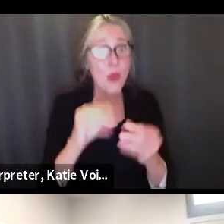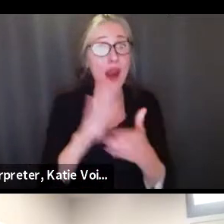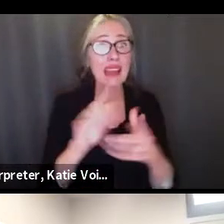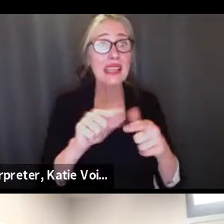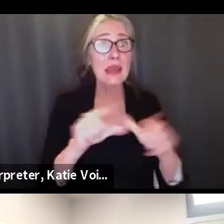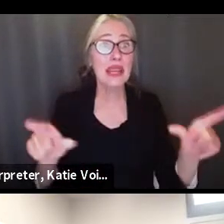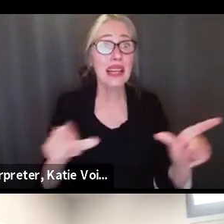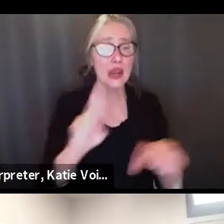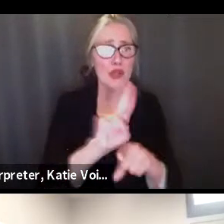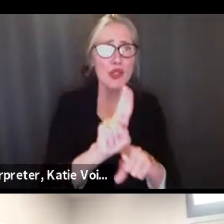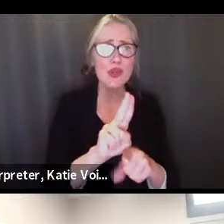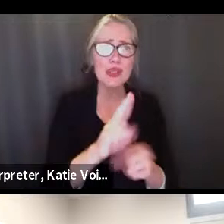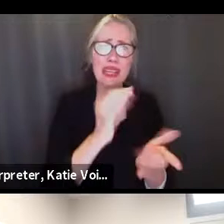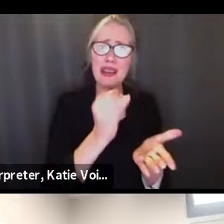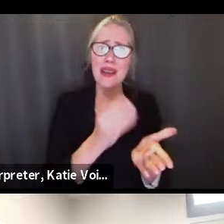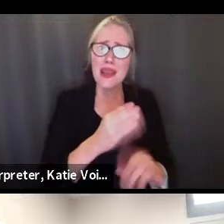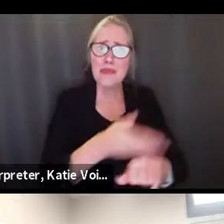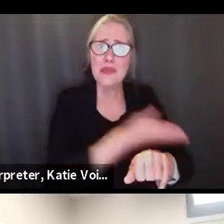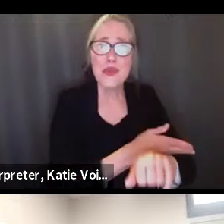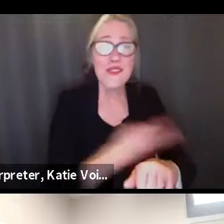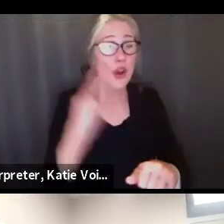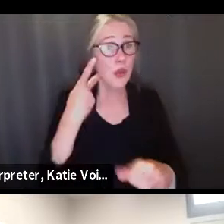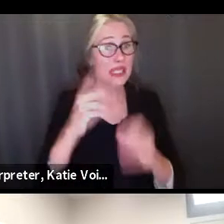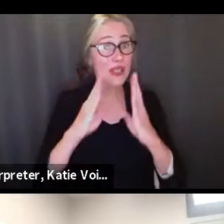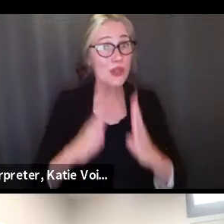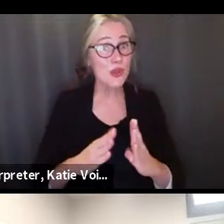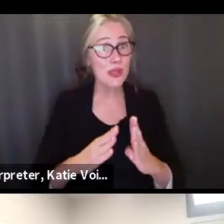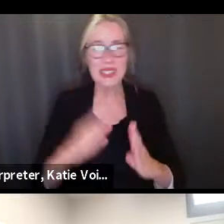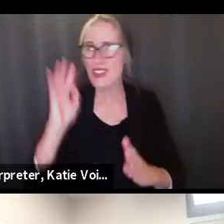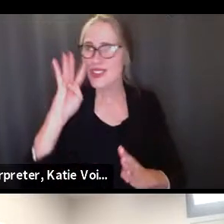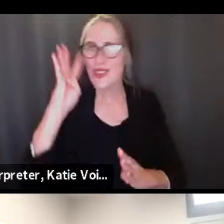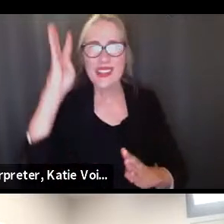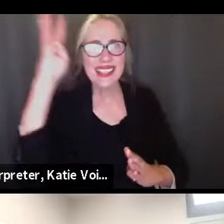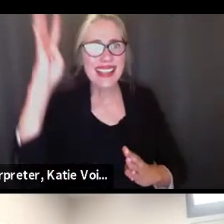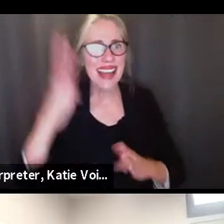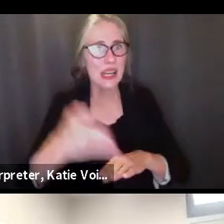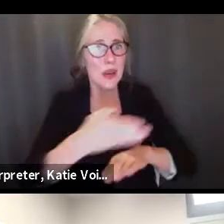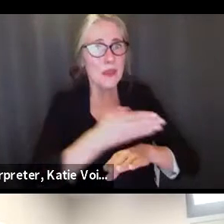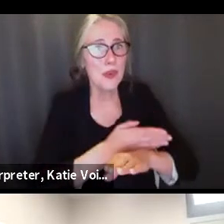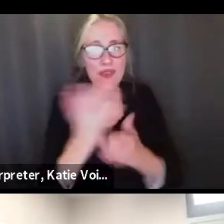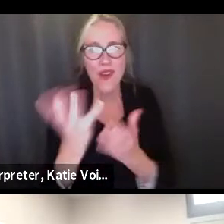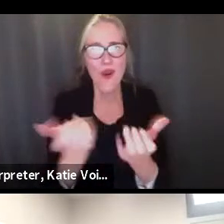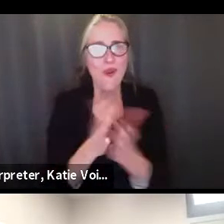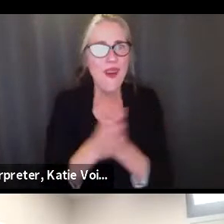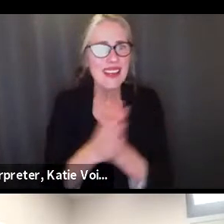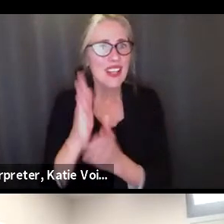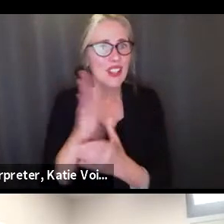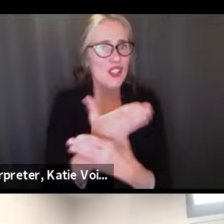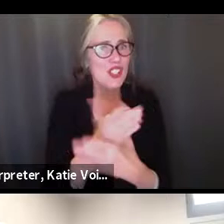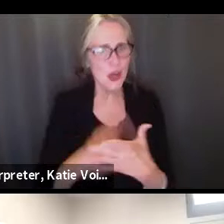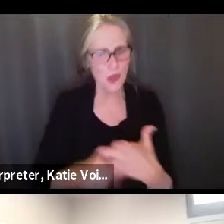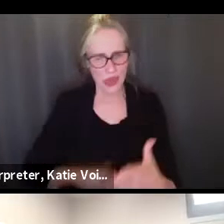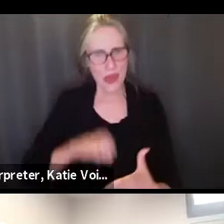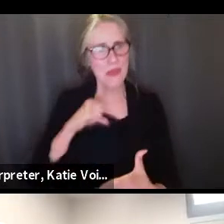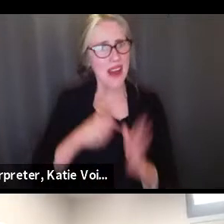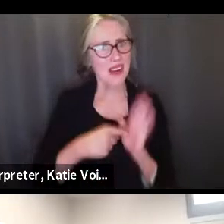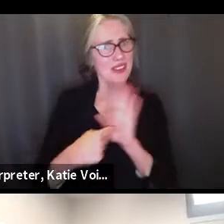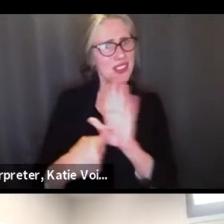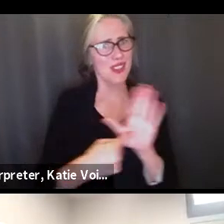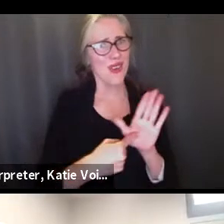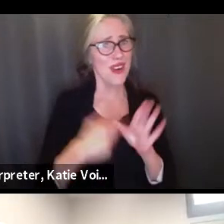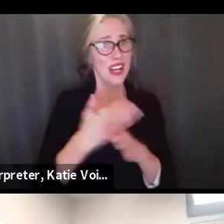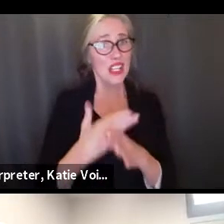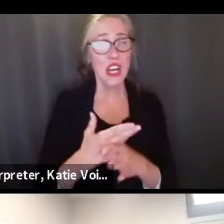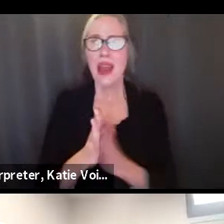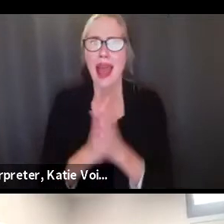see students designing and discovering and wanting to share the things that they're proud of, and they're building their